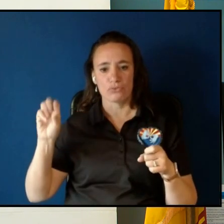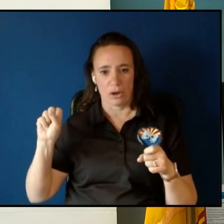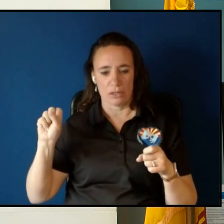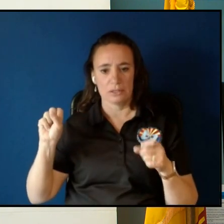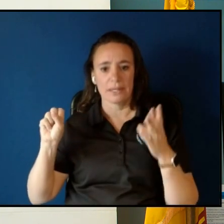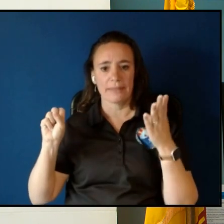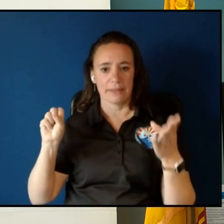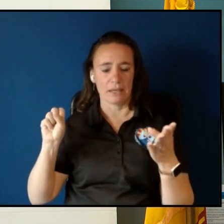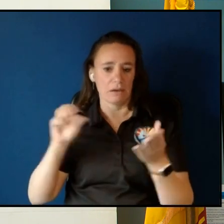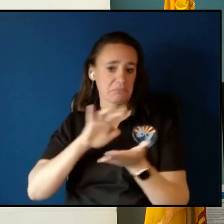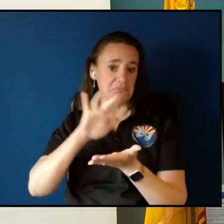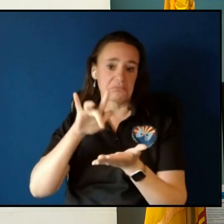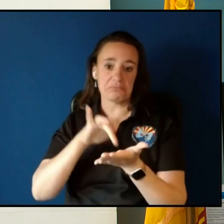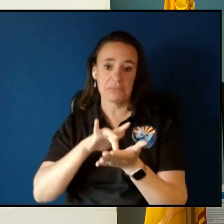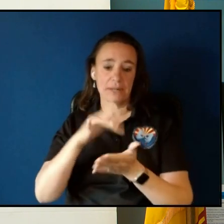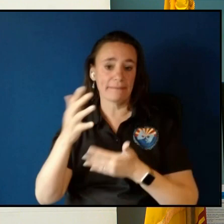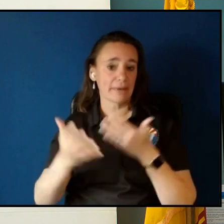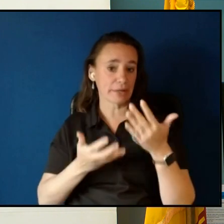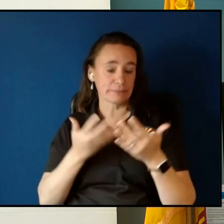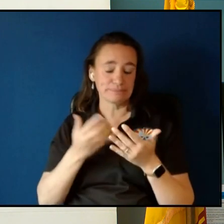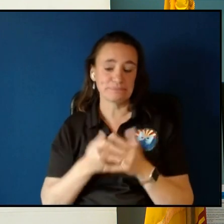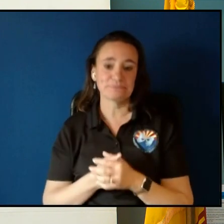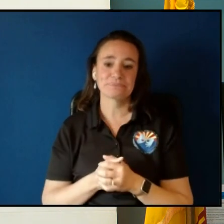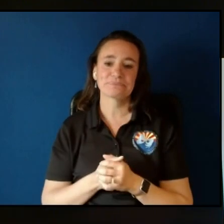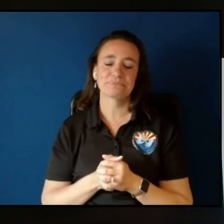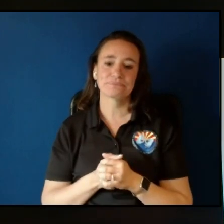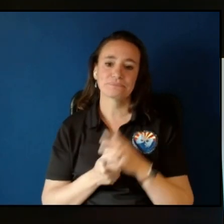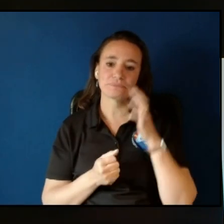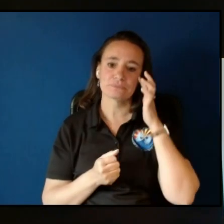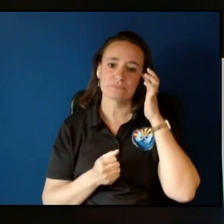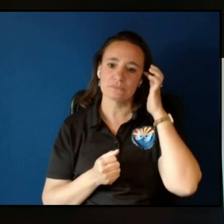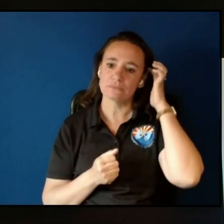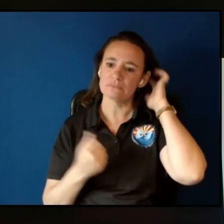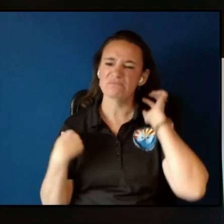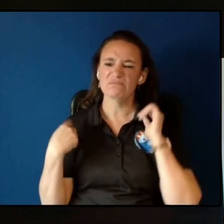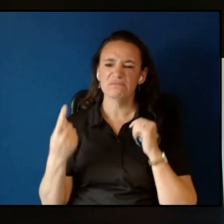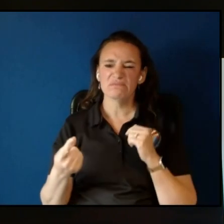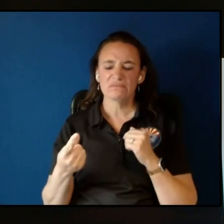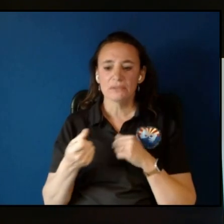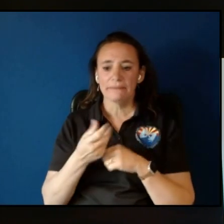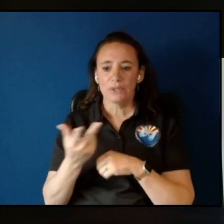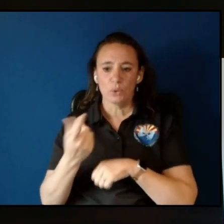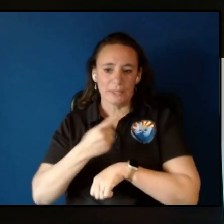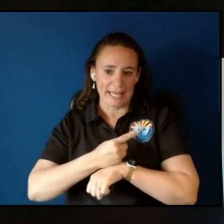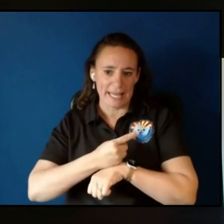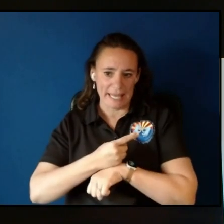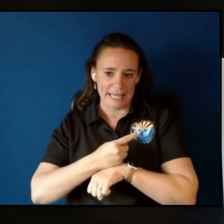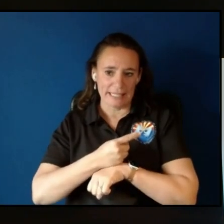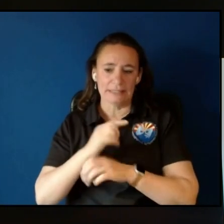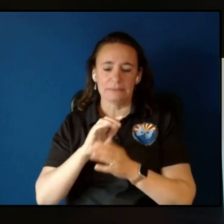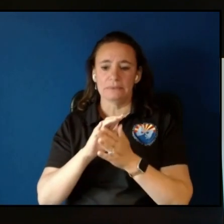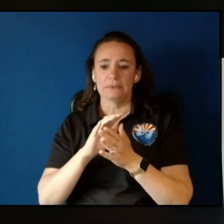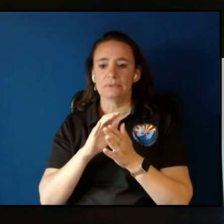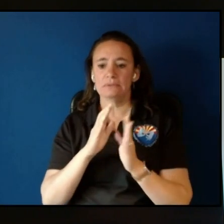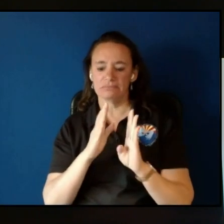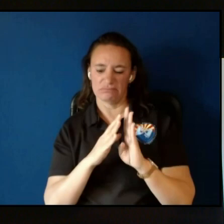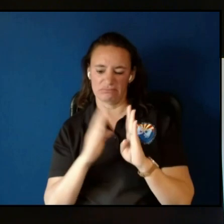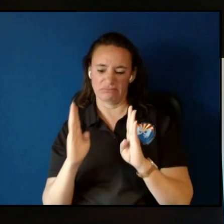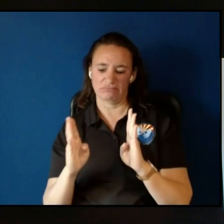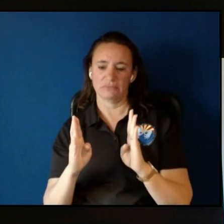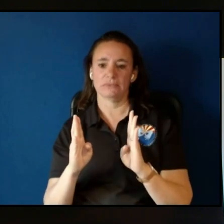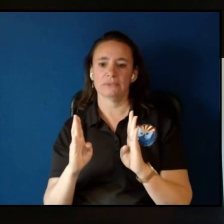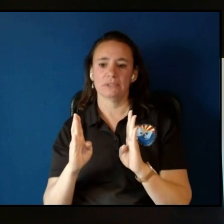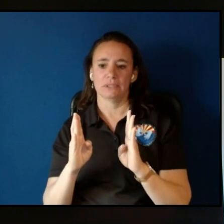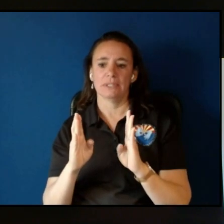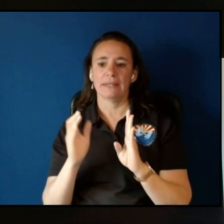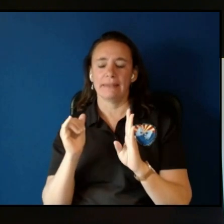the middle of the fire. And then just the last several days, before we went into this dry period, we had that last backdoor